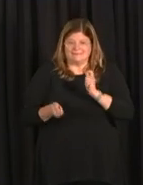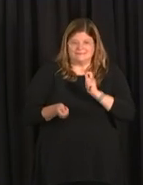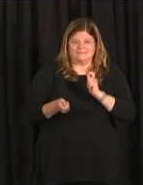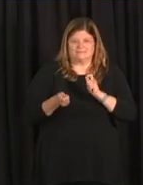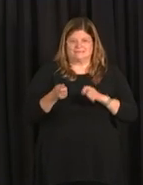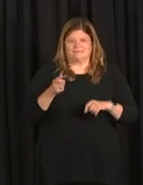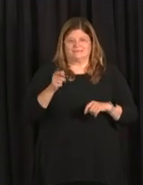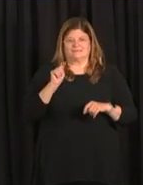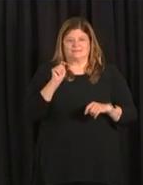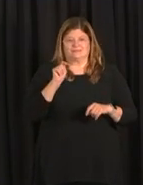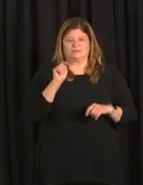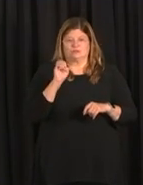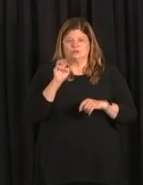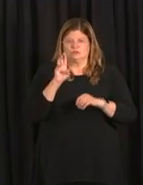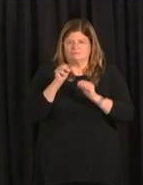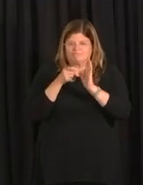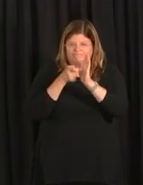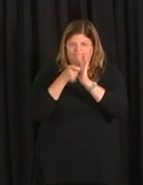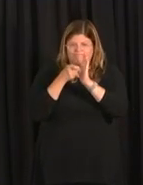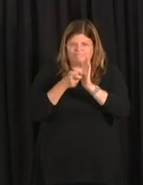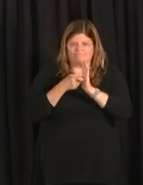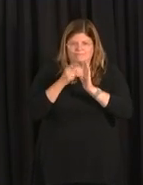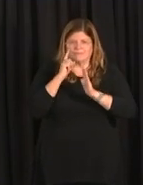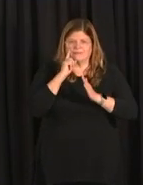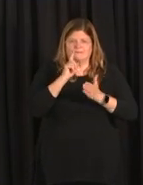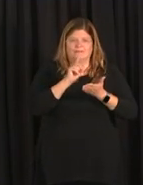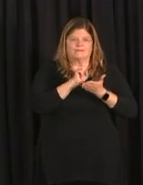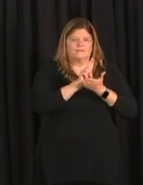UDC Board of Trustees members.